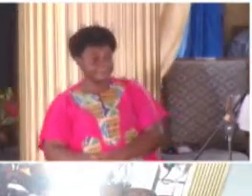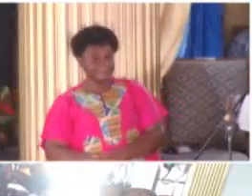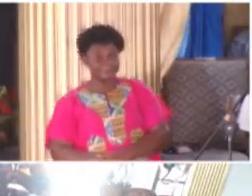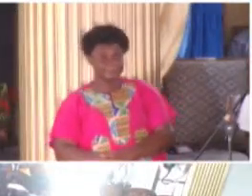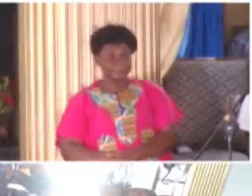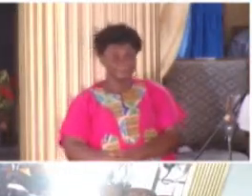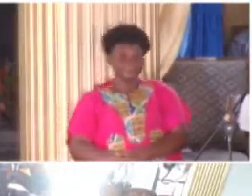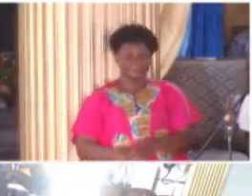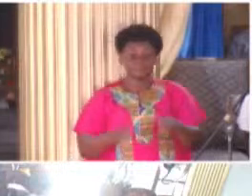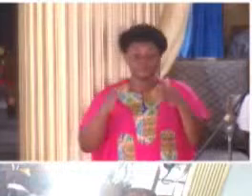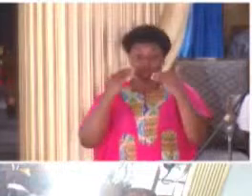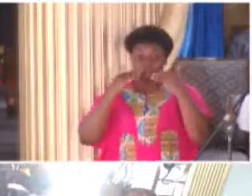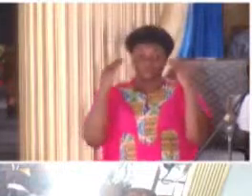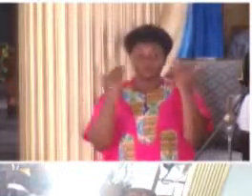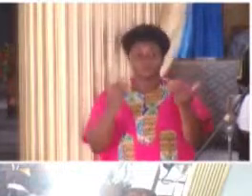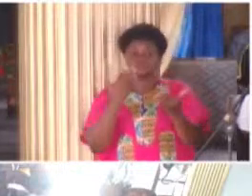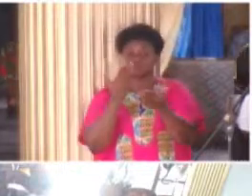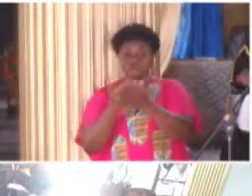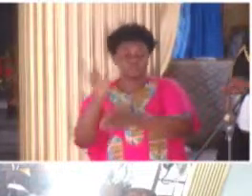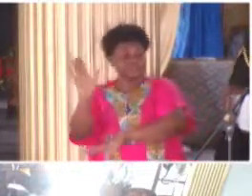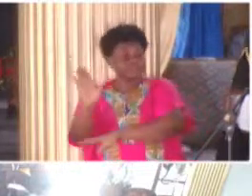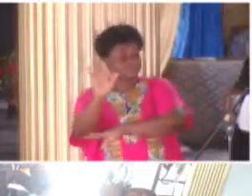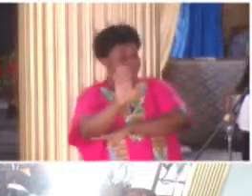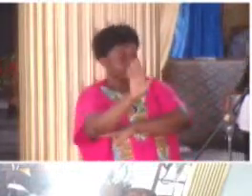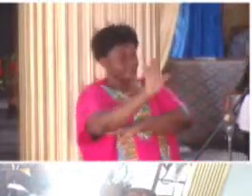All right, thank you very much. Good afternoon, everybody.